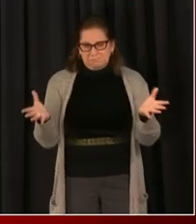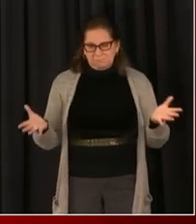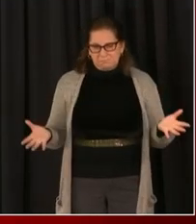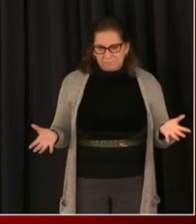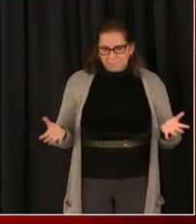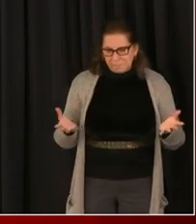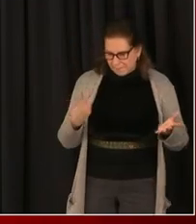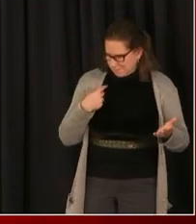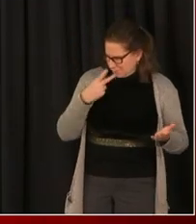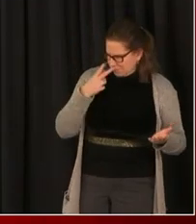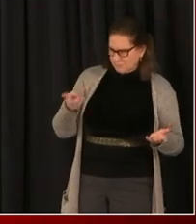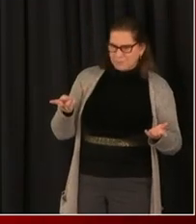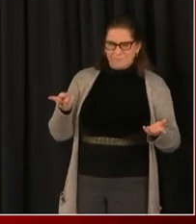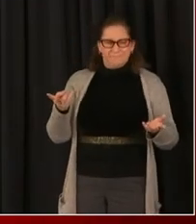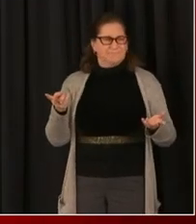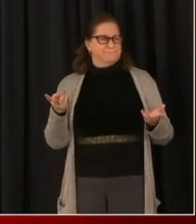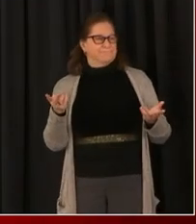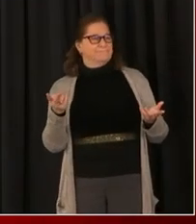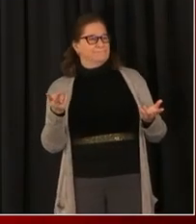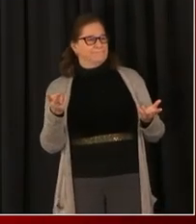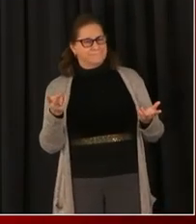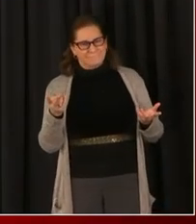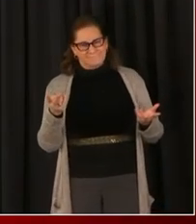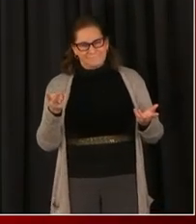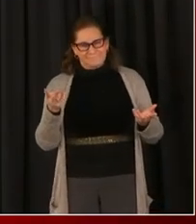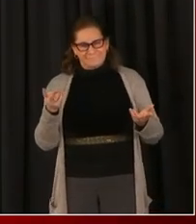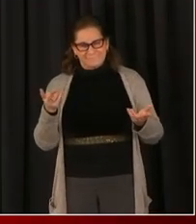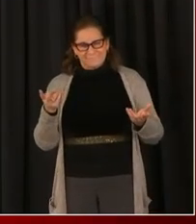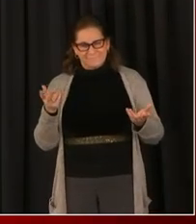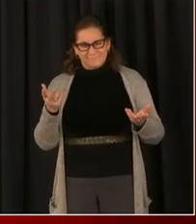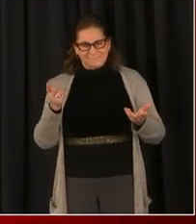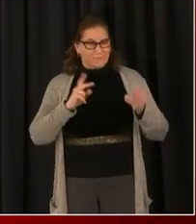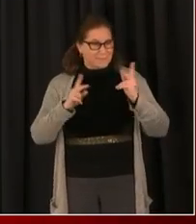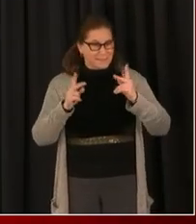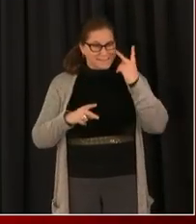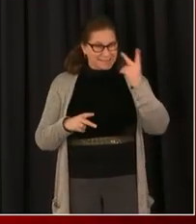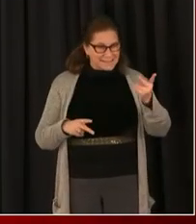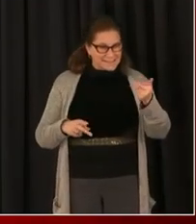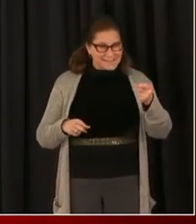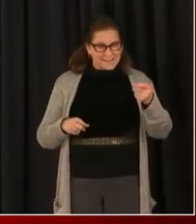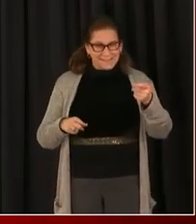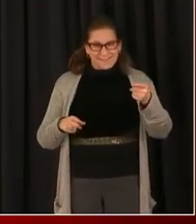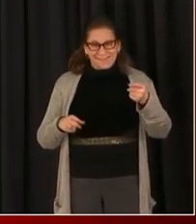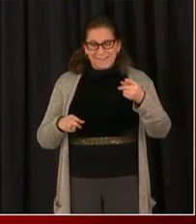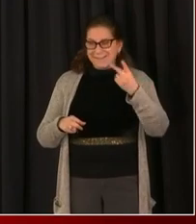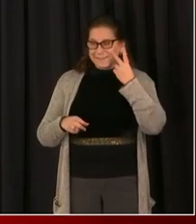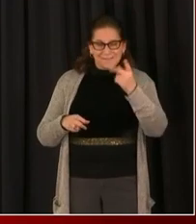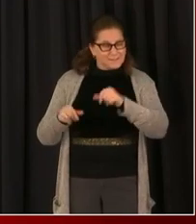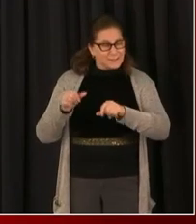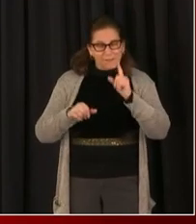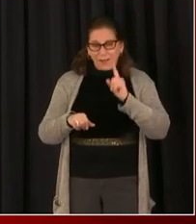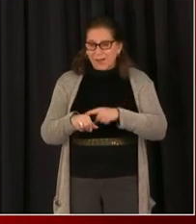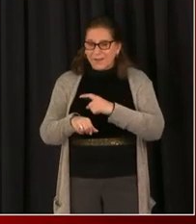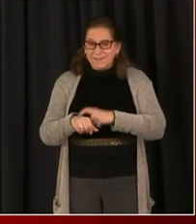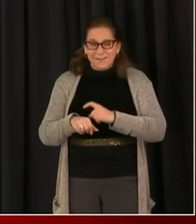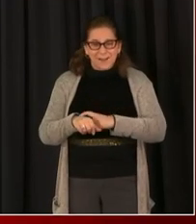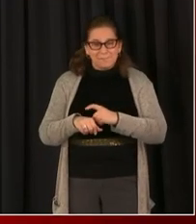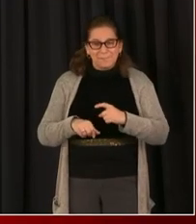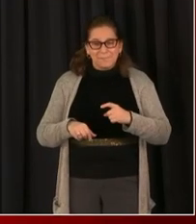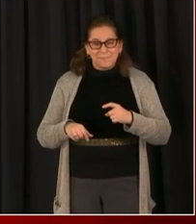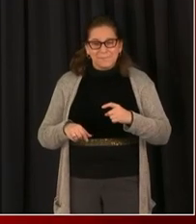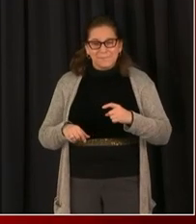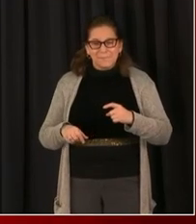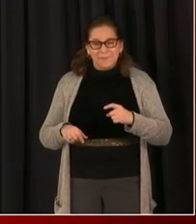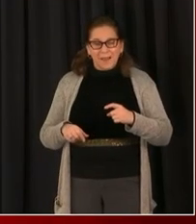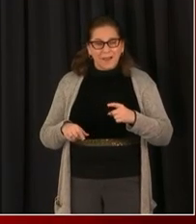that people just who haven't seen each other, and we put up all this wonderful plexiglass to keep people from breathing on each other and the